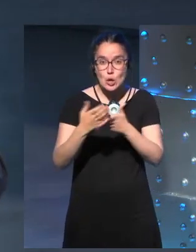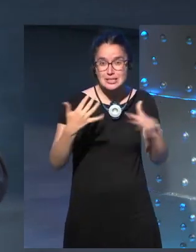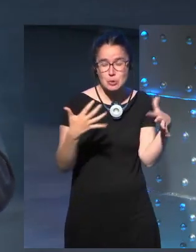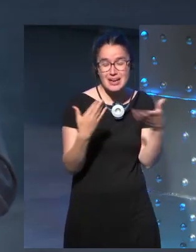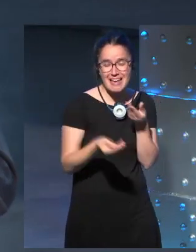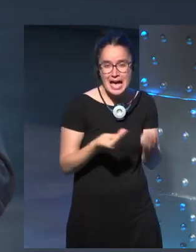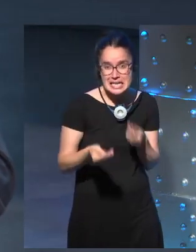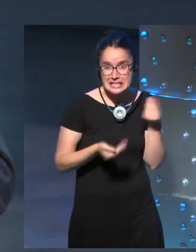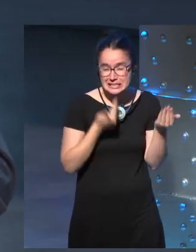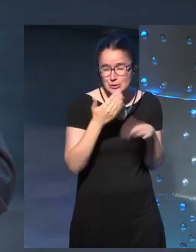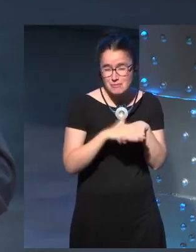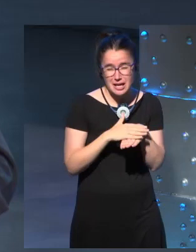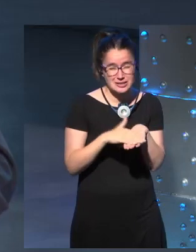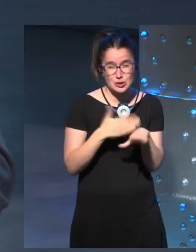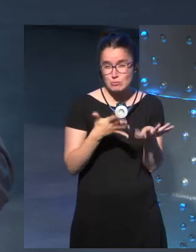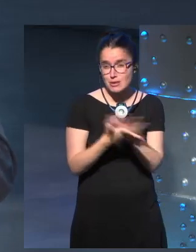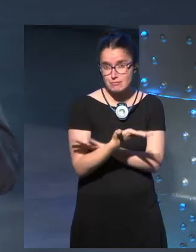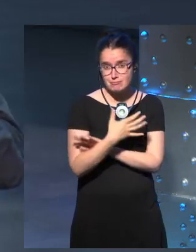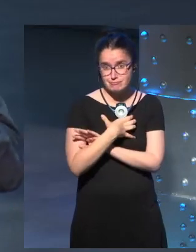it's inexplicable. And